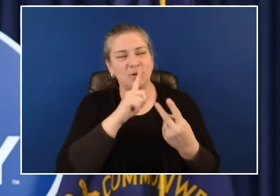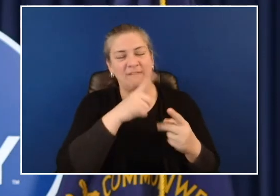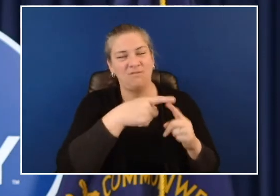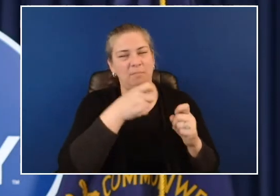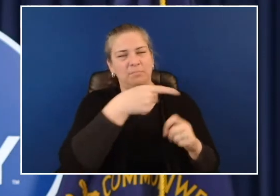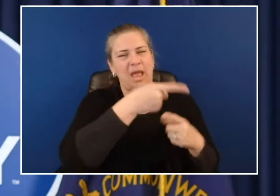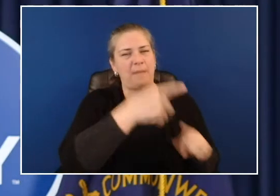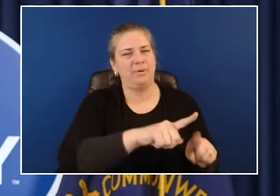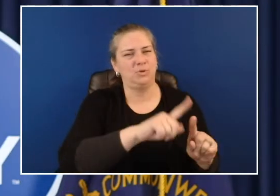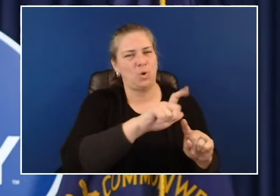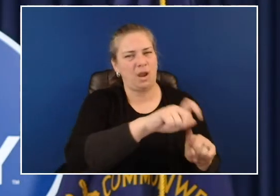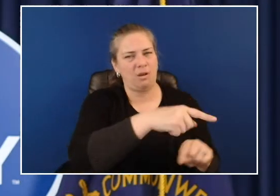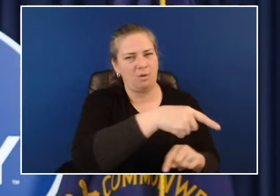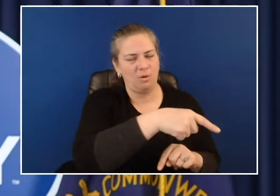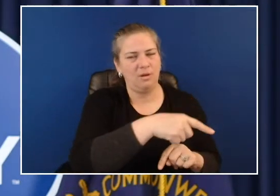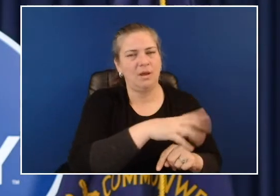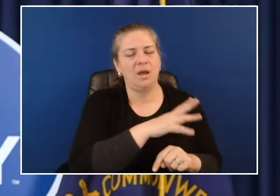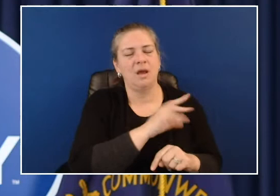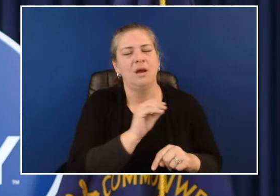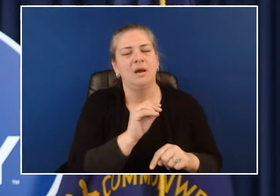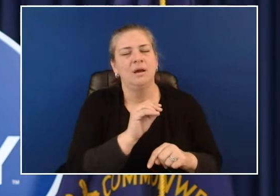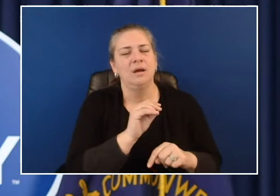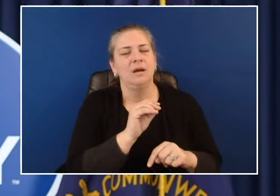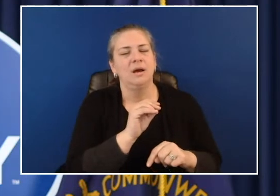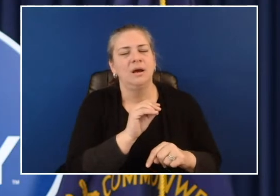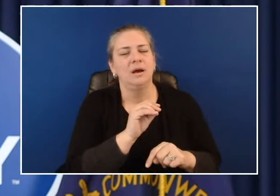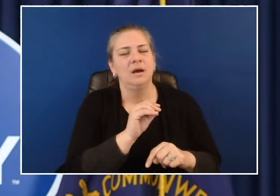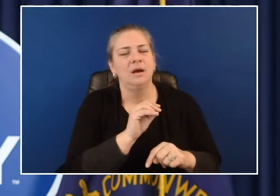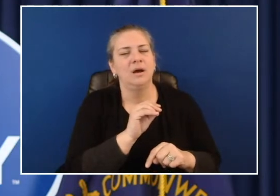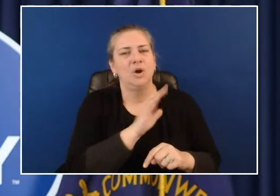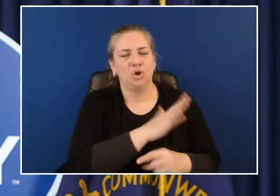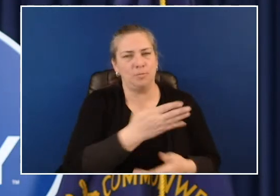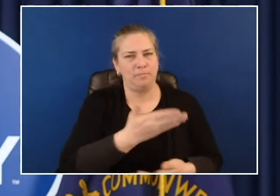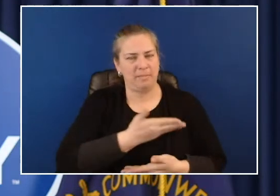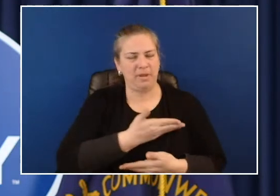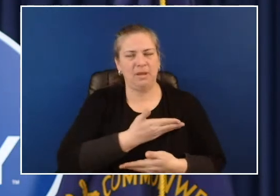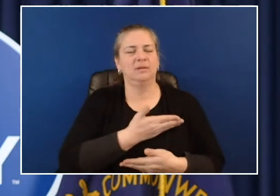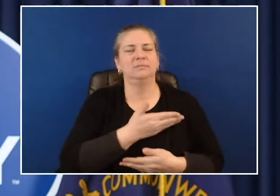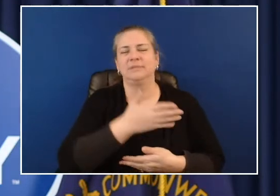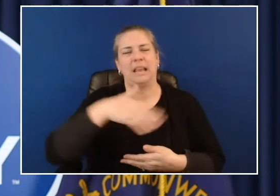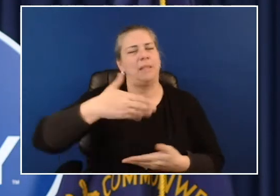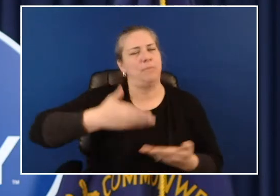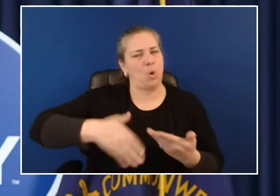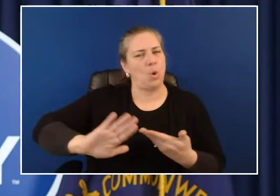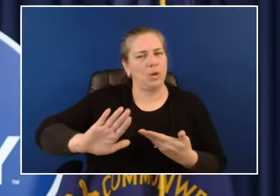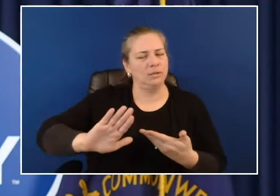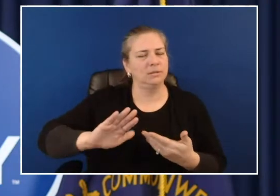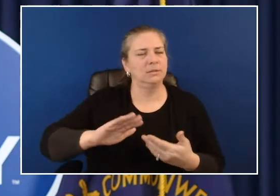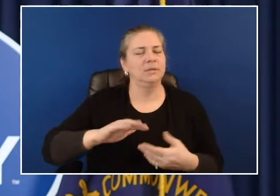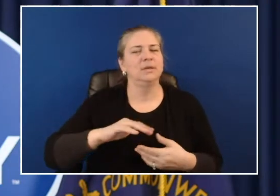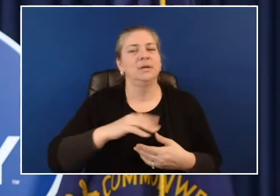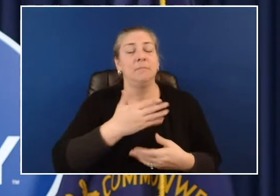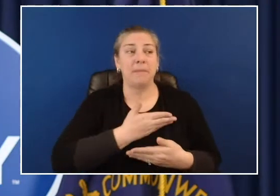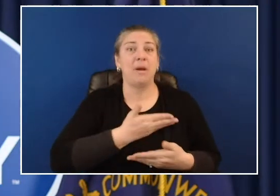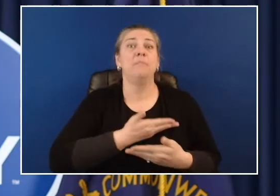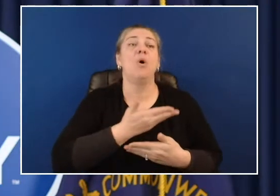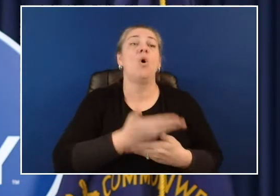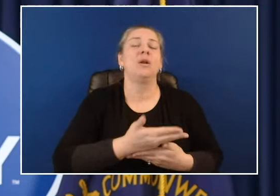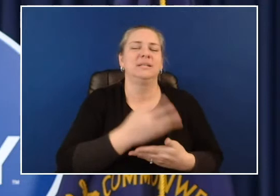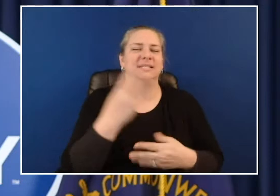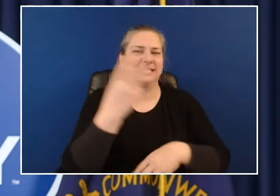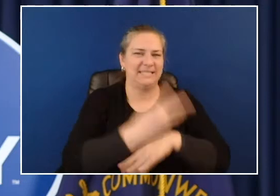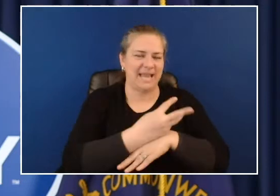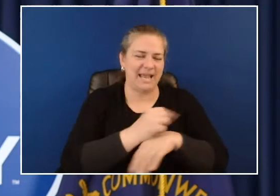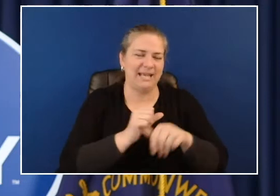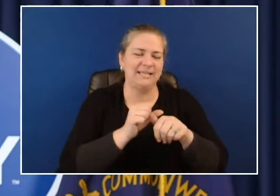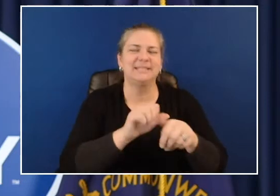her, at that point, unborn child who was born, lasted 6 days, passed away. And this is,